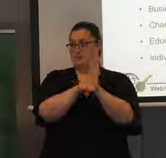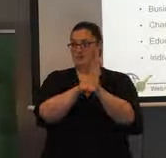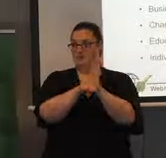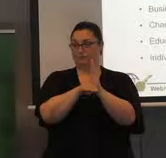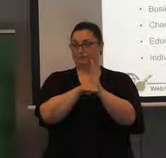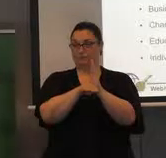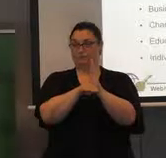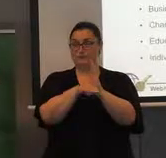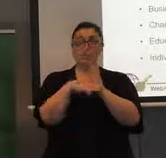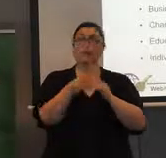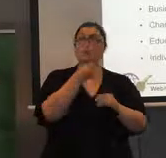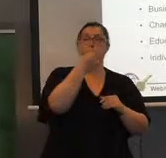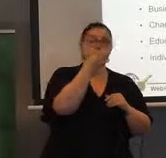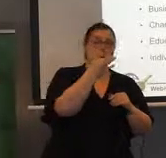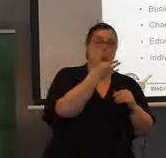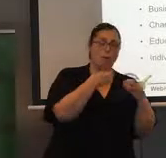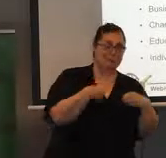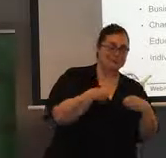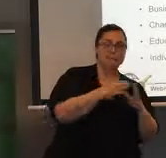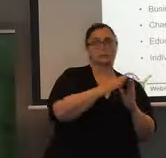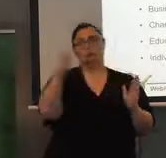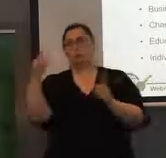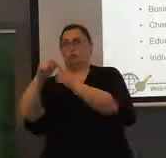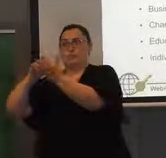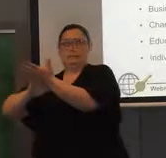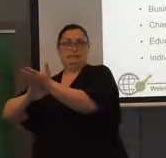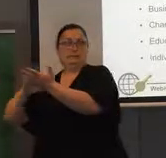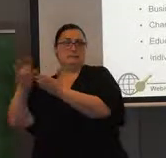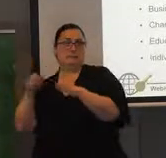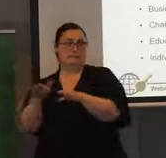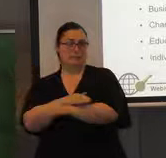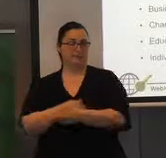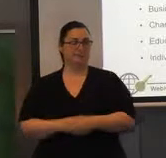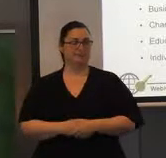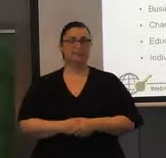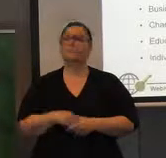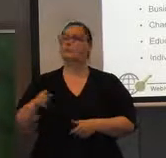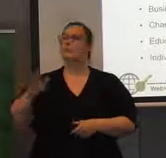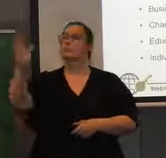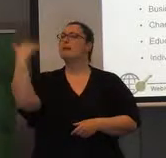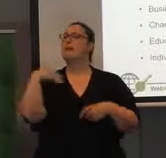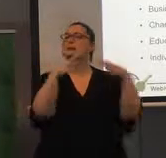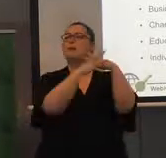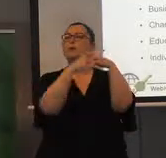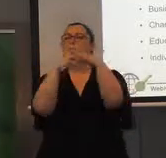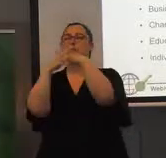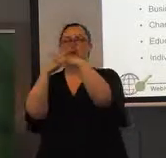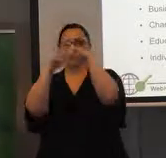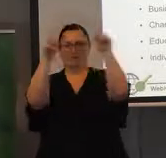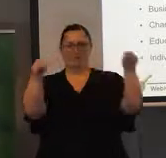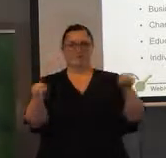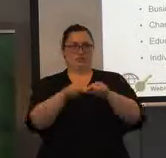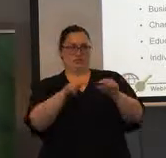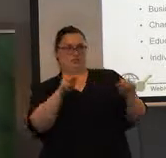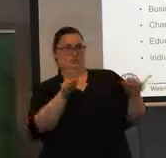So everybody from Joe's Garage to the Prime Minister is covered by them. Have you ever used a website that's really,